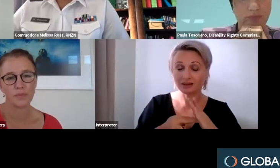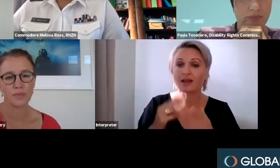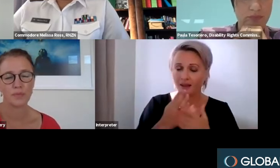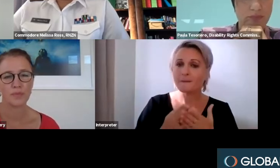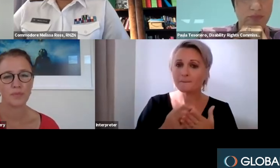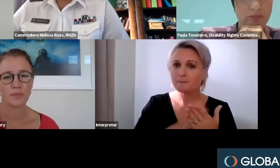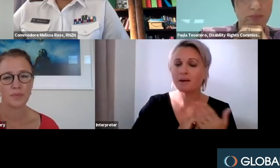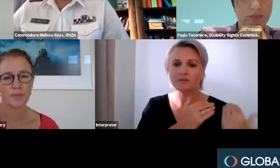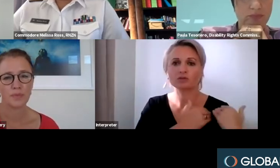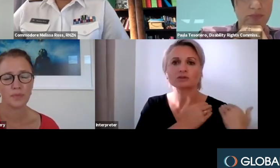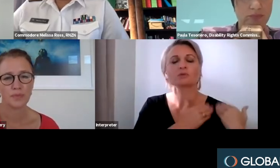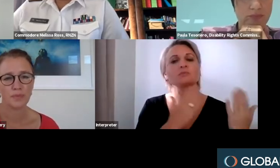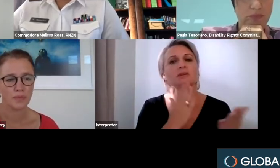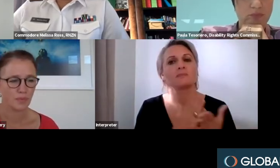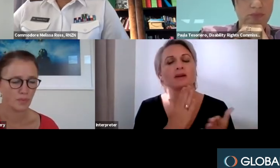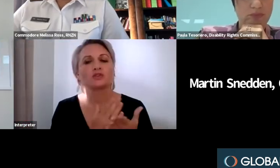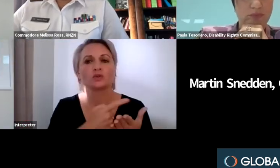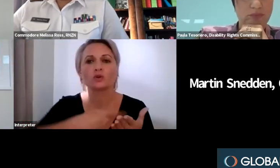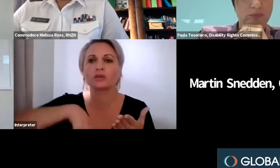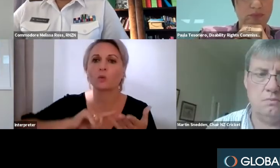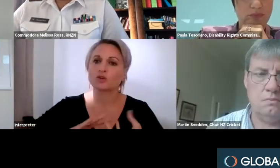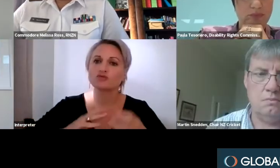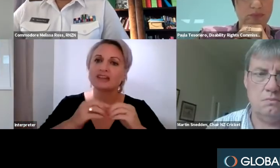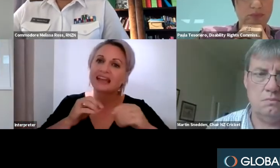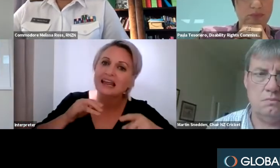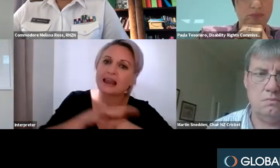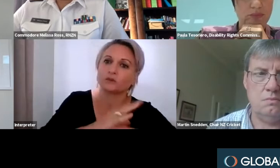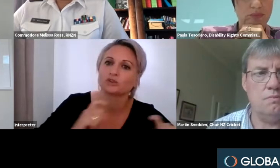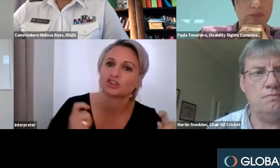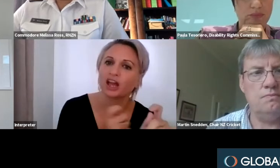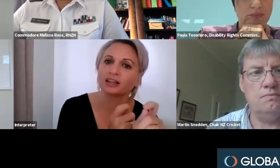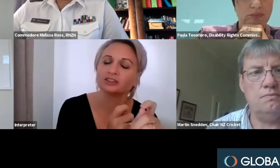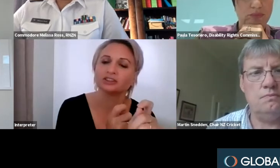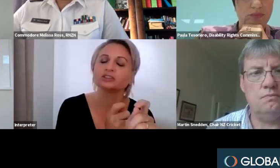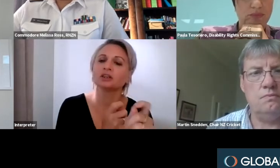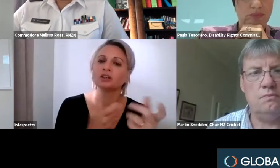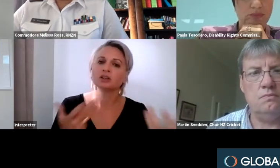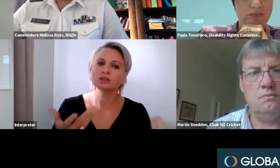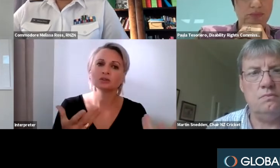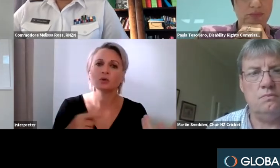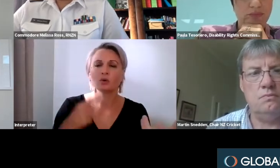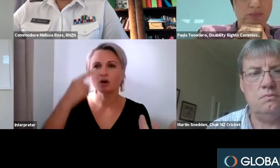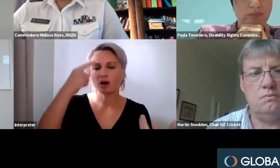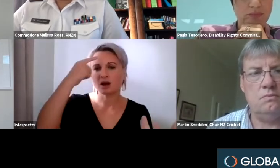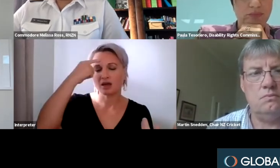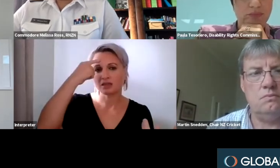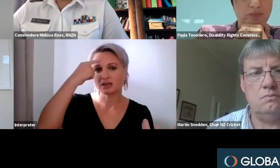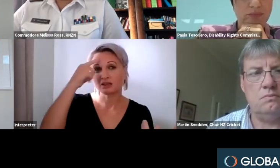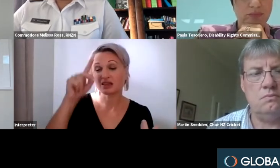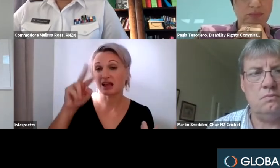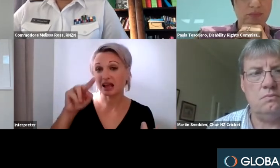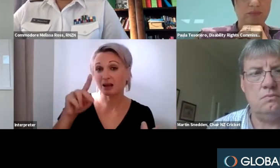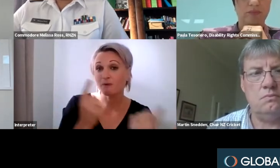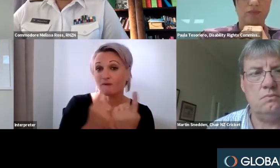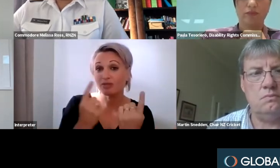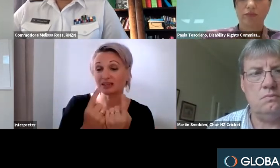to ensure that we create and influence change. And probably a couple of reflections in terms of driving